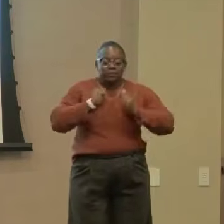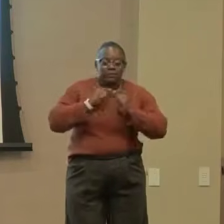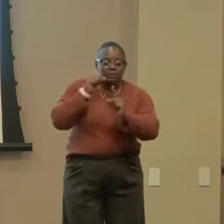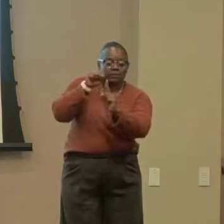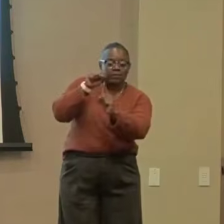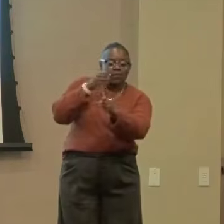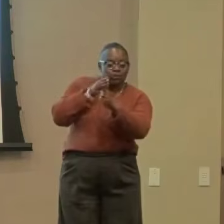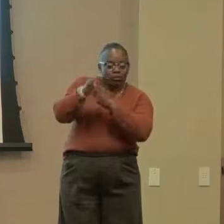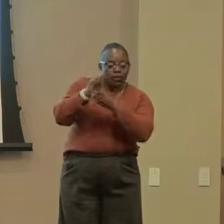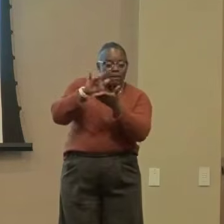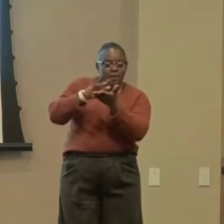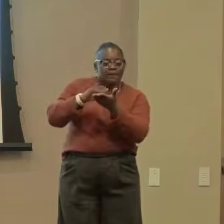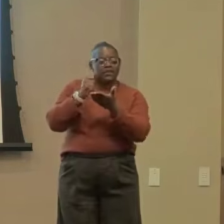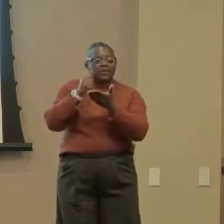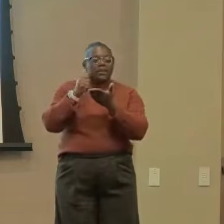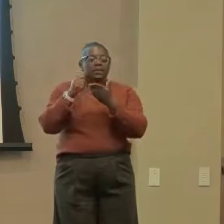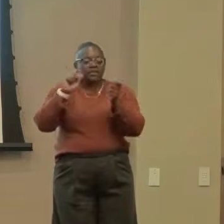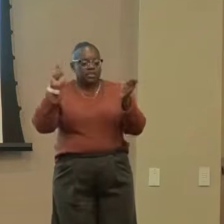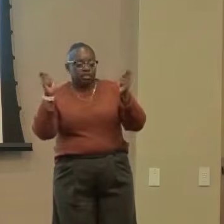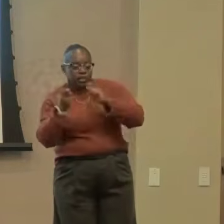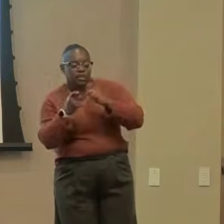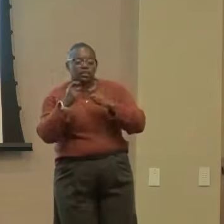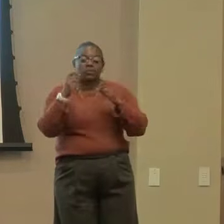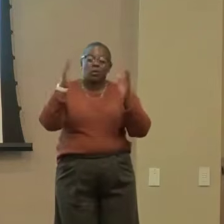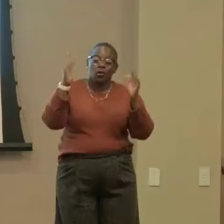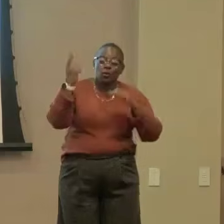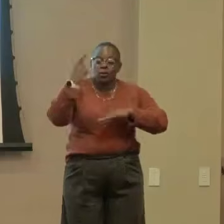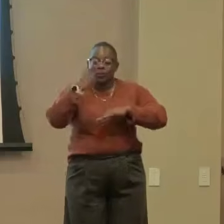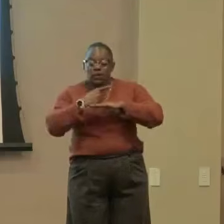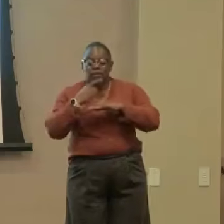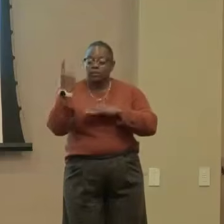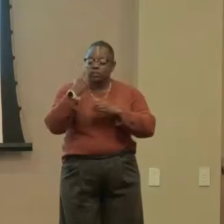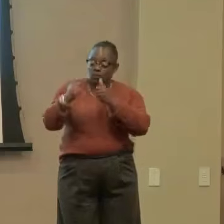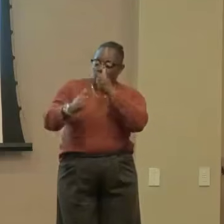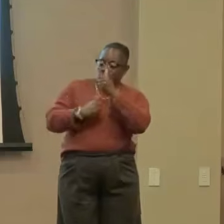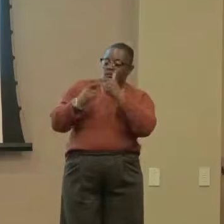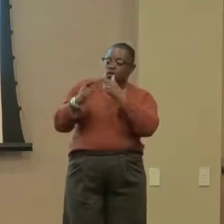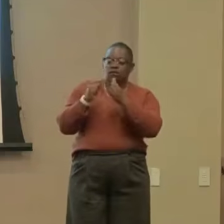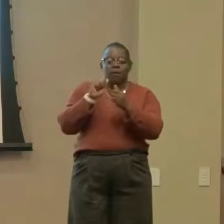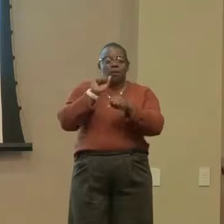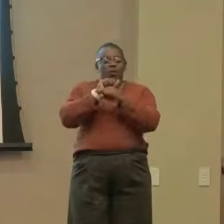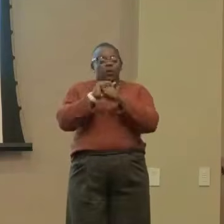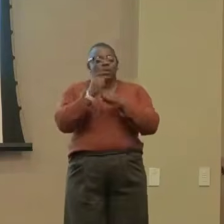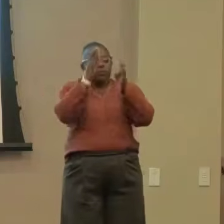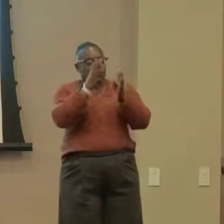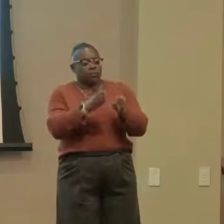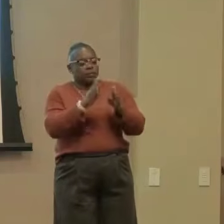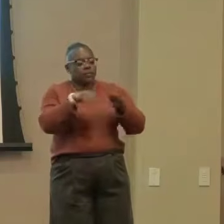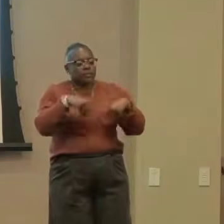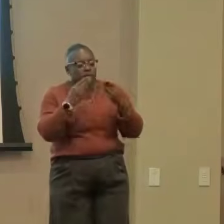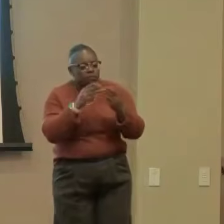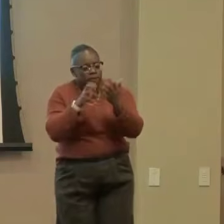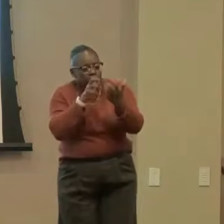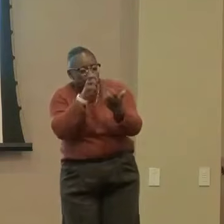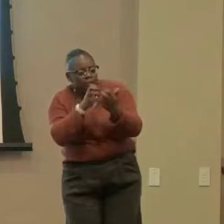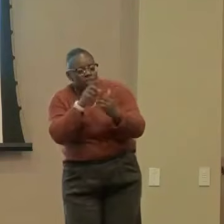to hopefully be that change, to hopefully one day if somebody's working under me or if I'm working with somebody, to provide them with